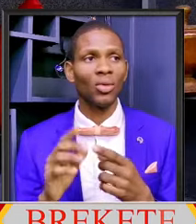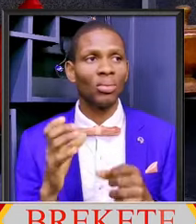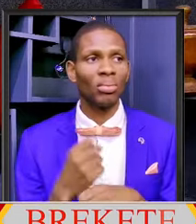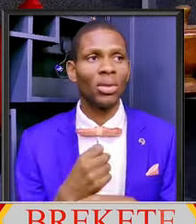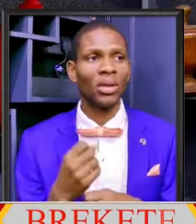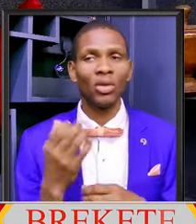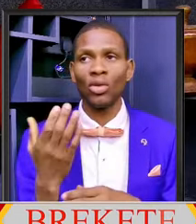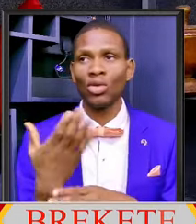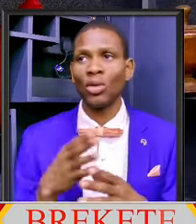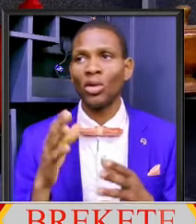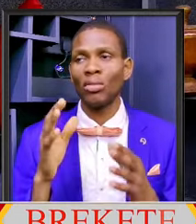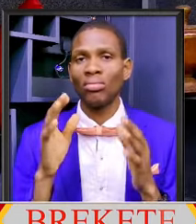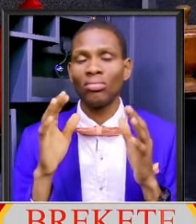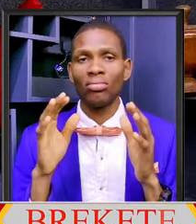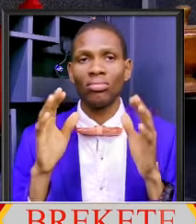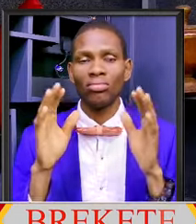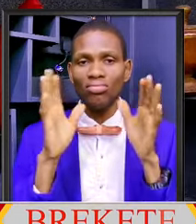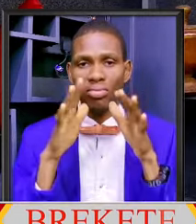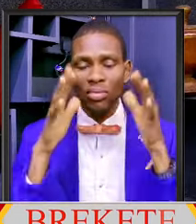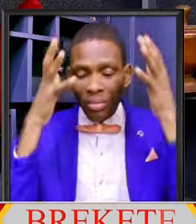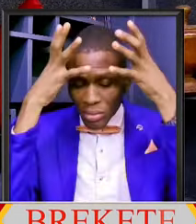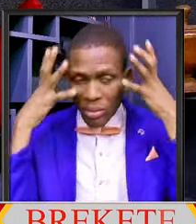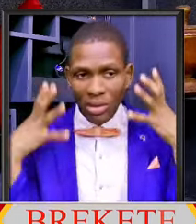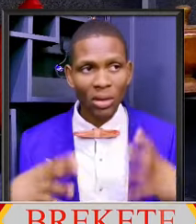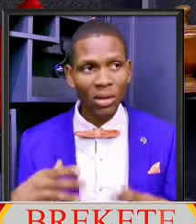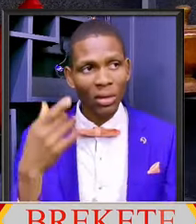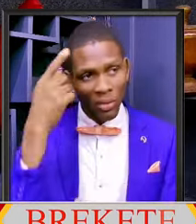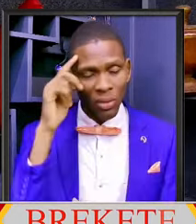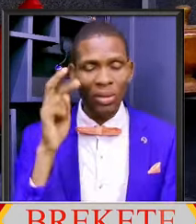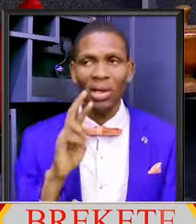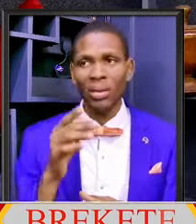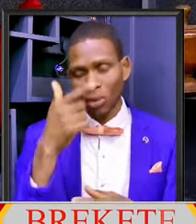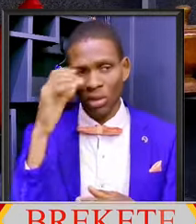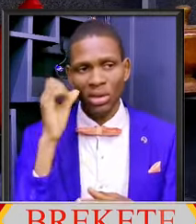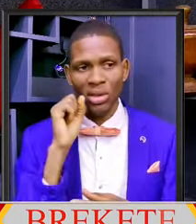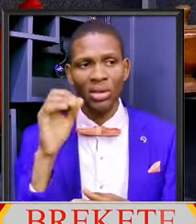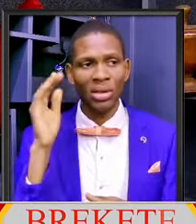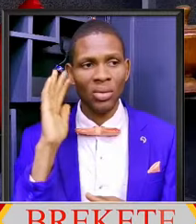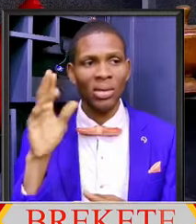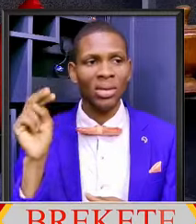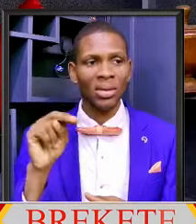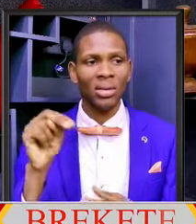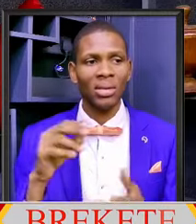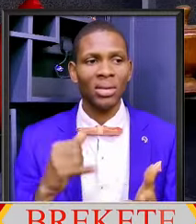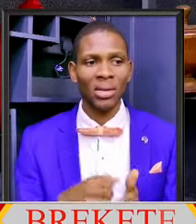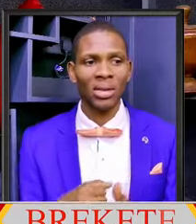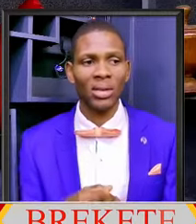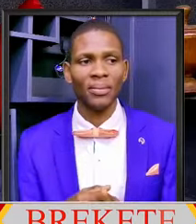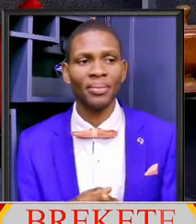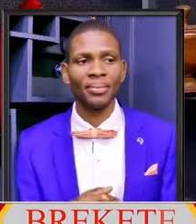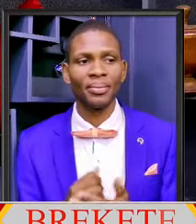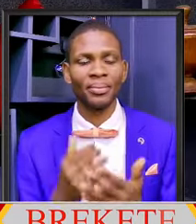to make some hijabs for her. Okay, thank you. She definitely need it in school. Thank you.